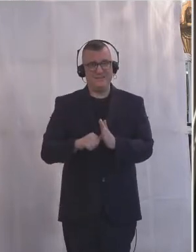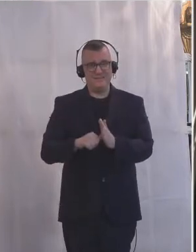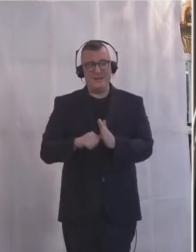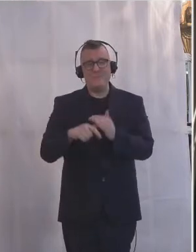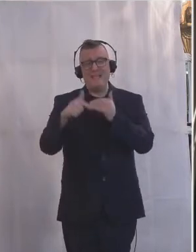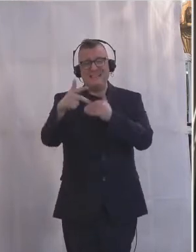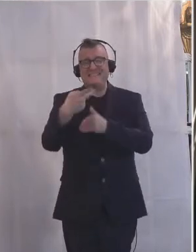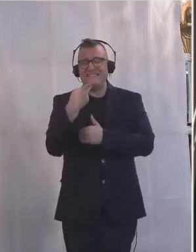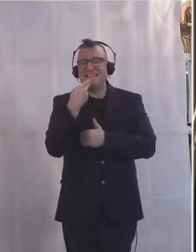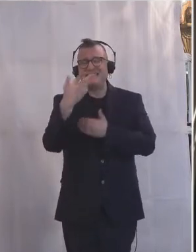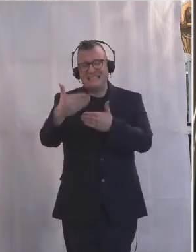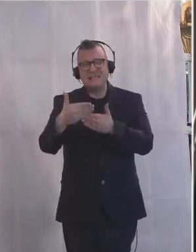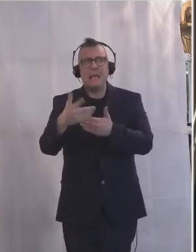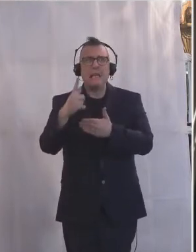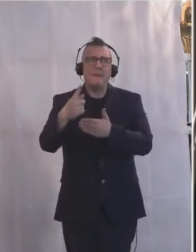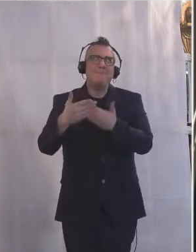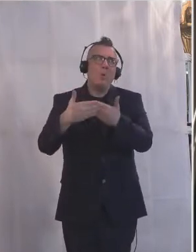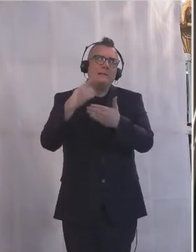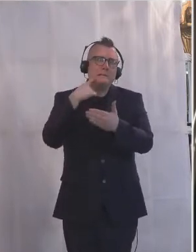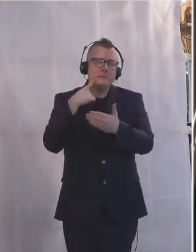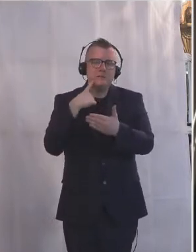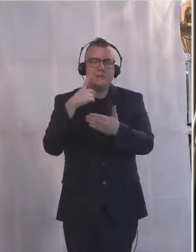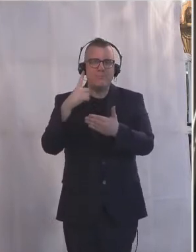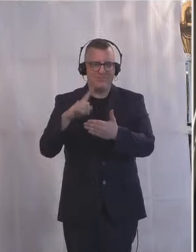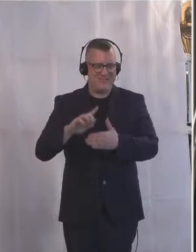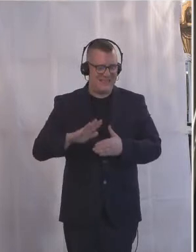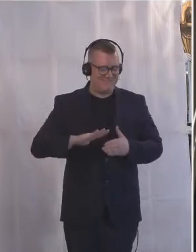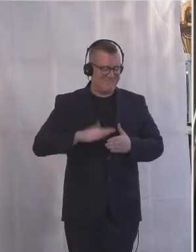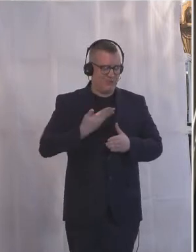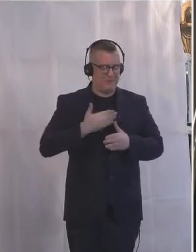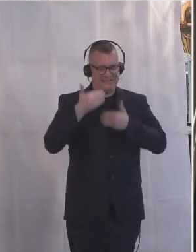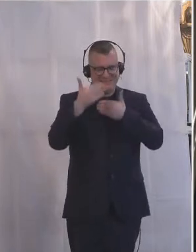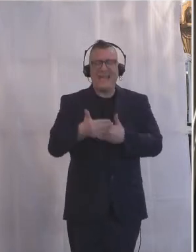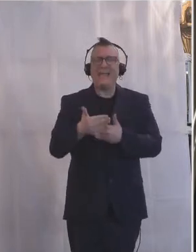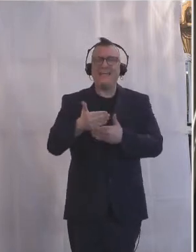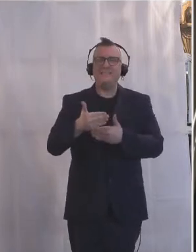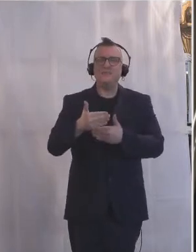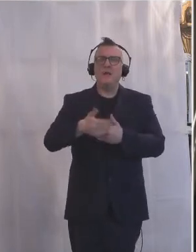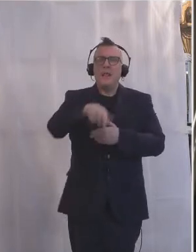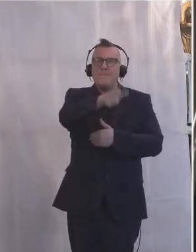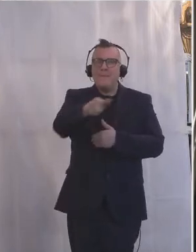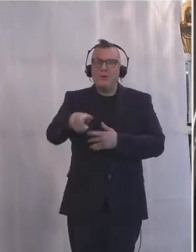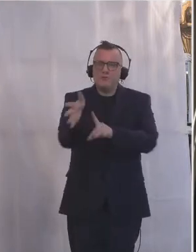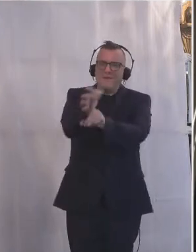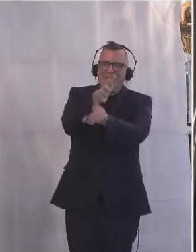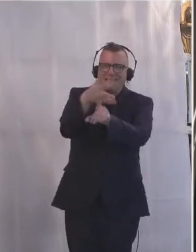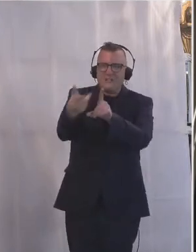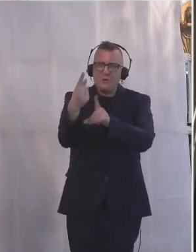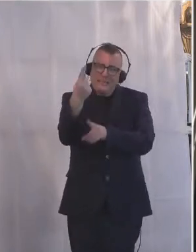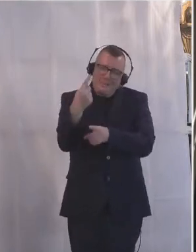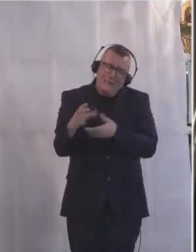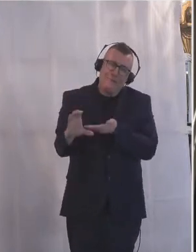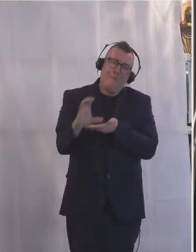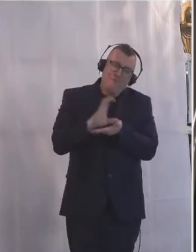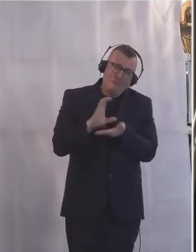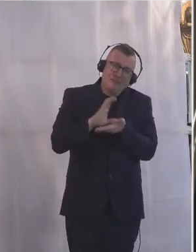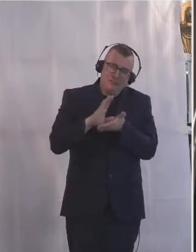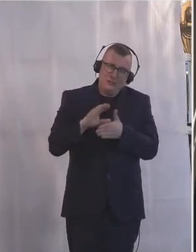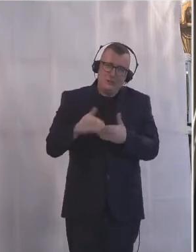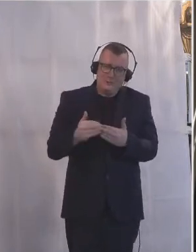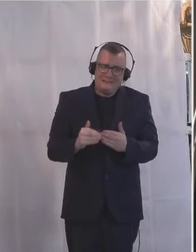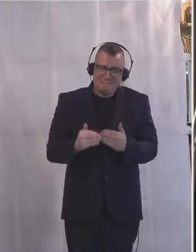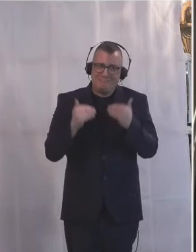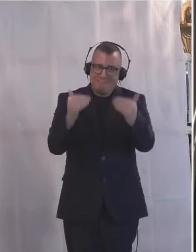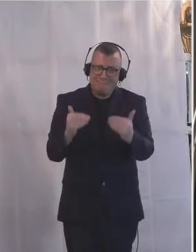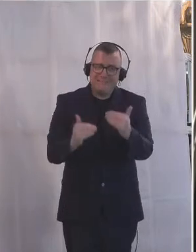but that early stage, so getting some funding who somebody believes and gives you a little bit to get you to there is